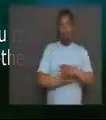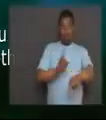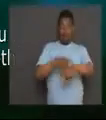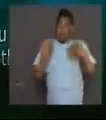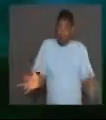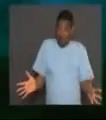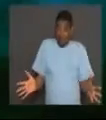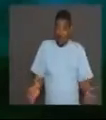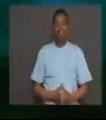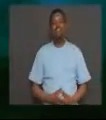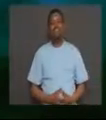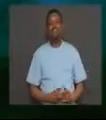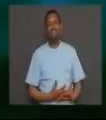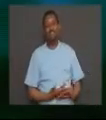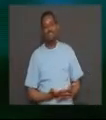Time's up.